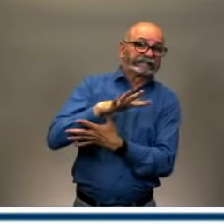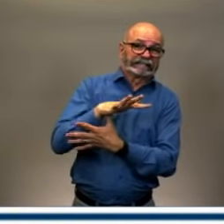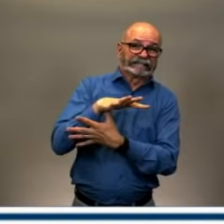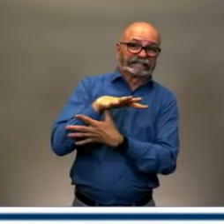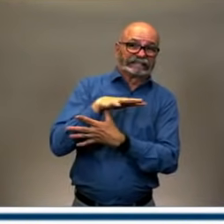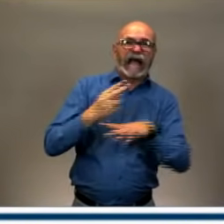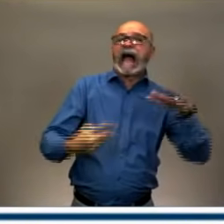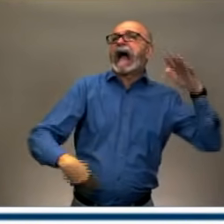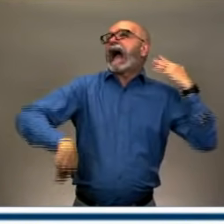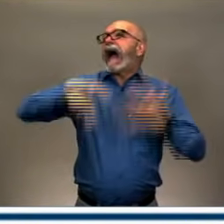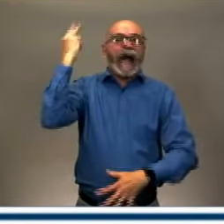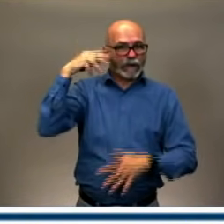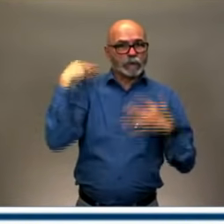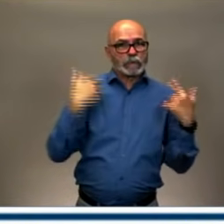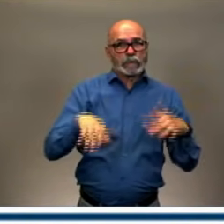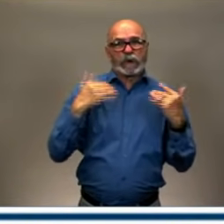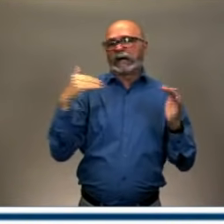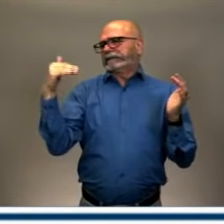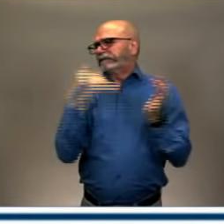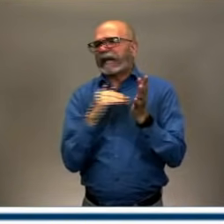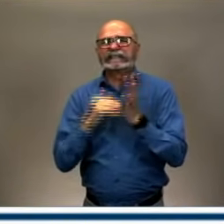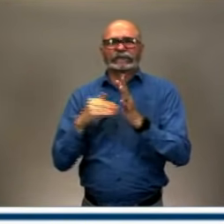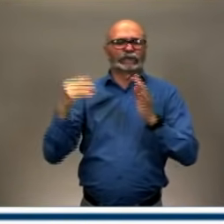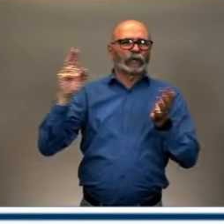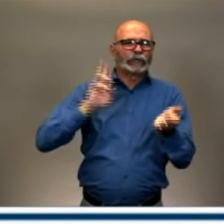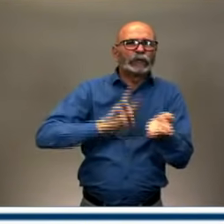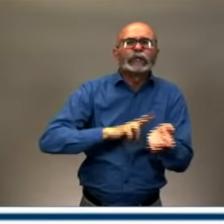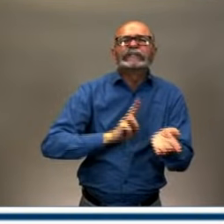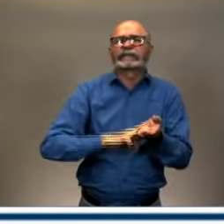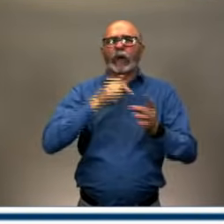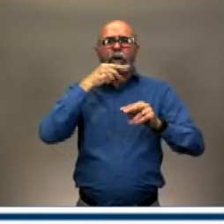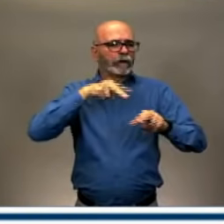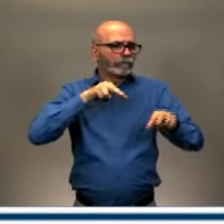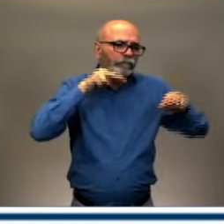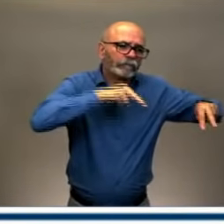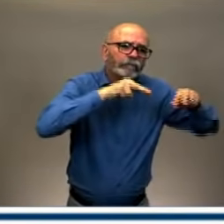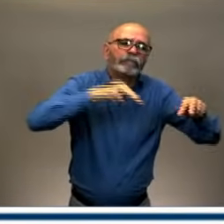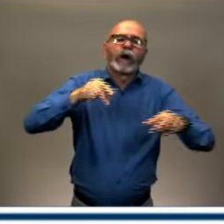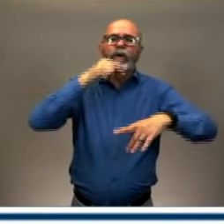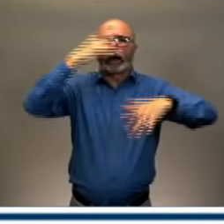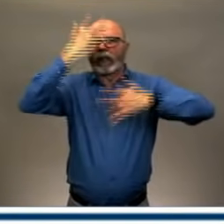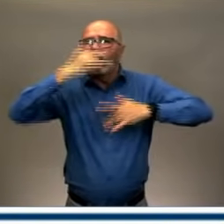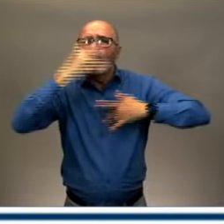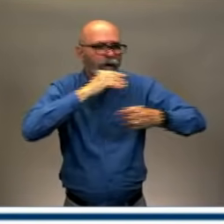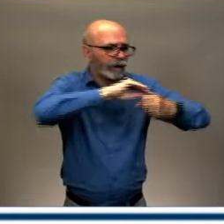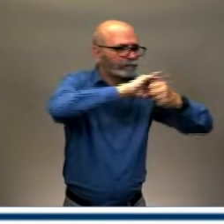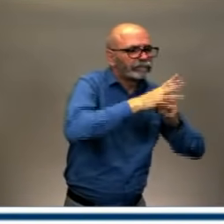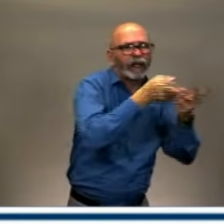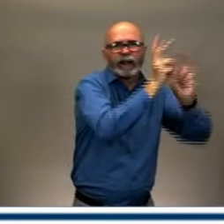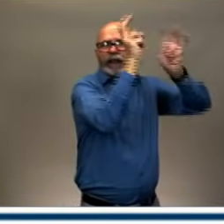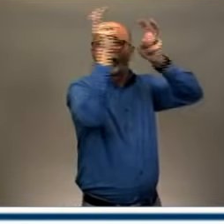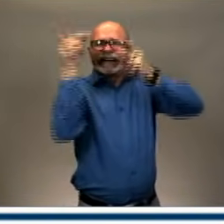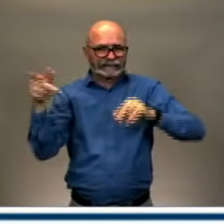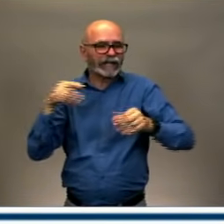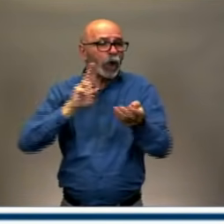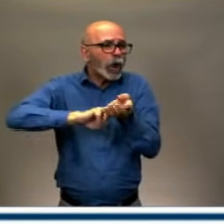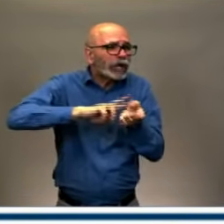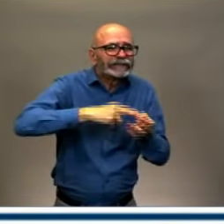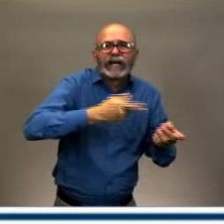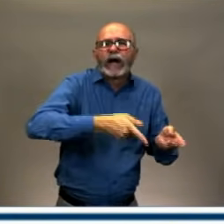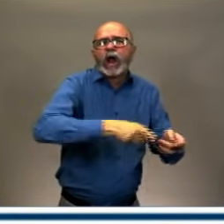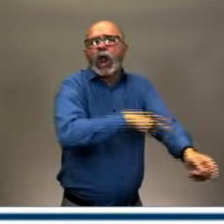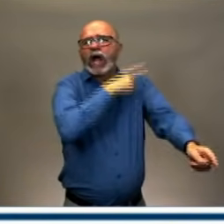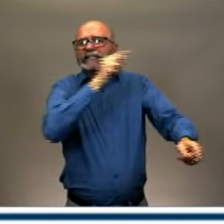workers that are directly involved in the COVID response. There are people in long-term care sectors, both residents